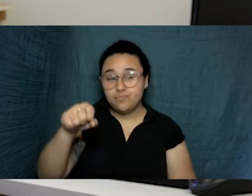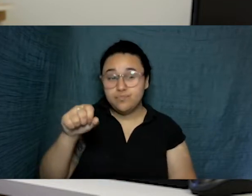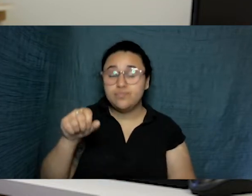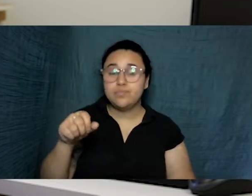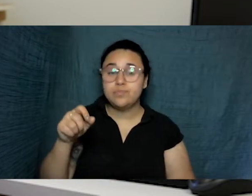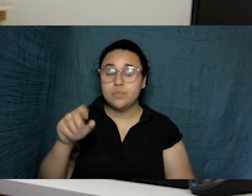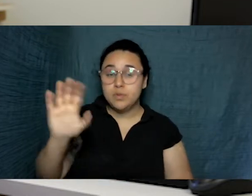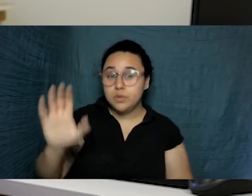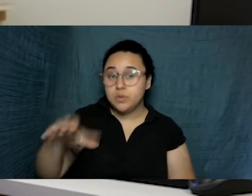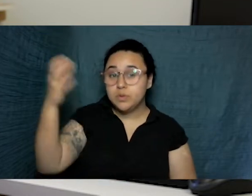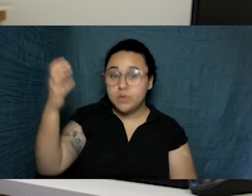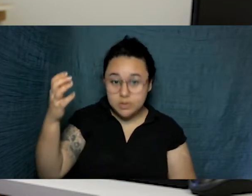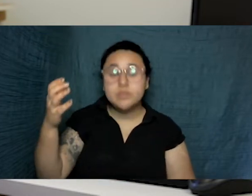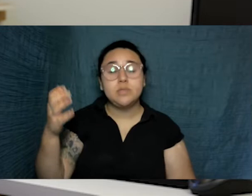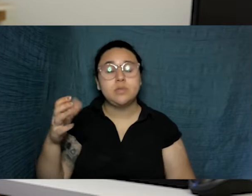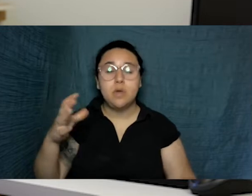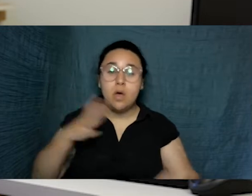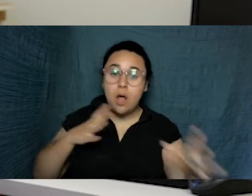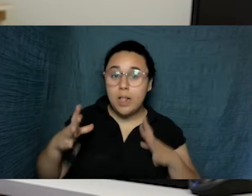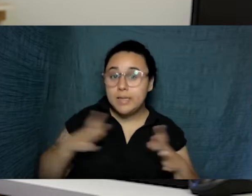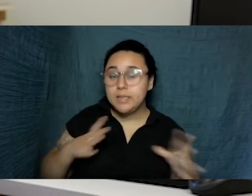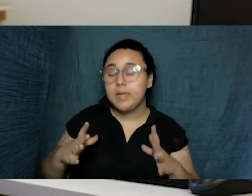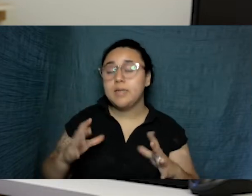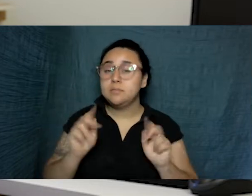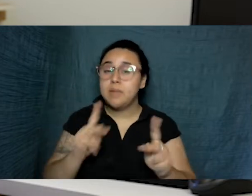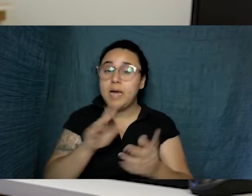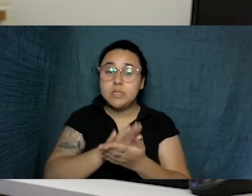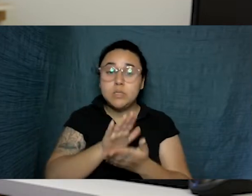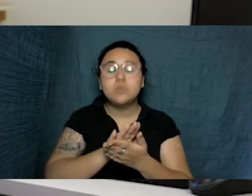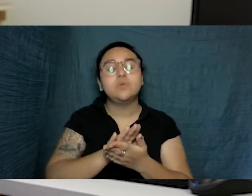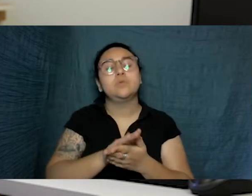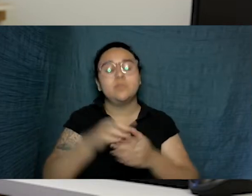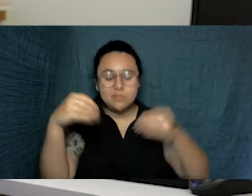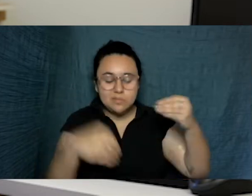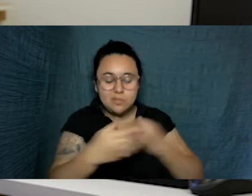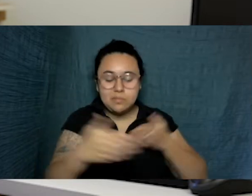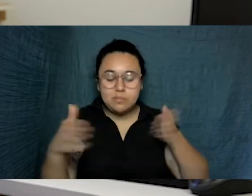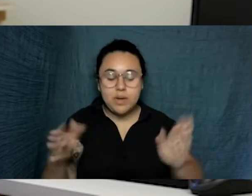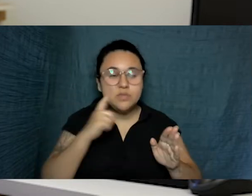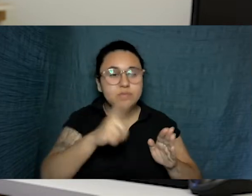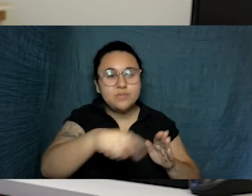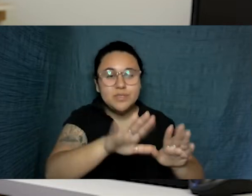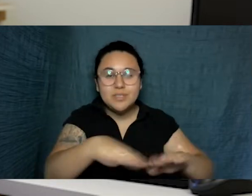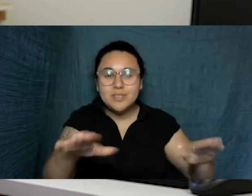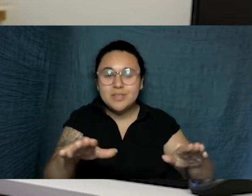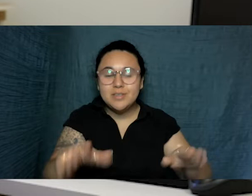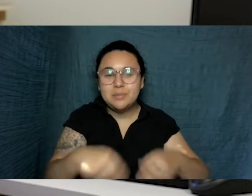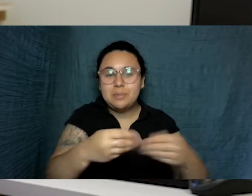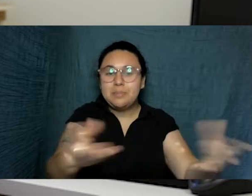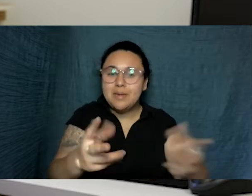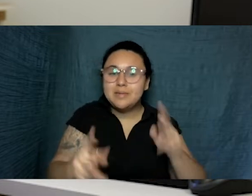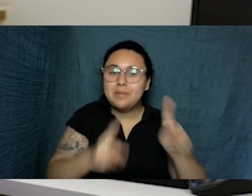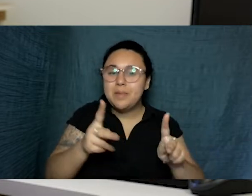for Christmas and for the holidays and back to school, we put together care packages for the children of people